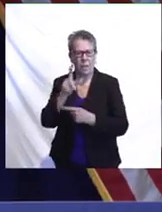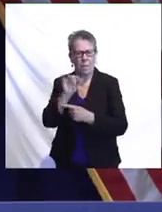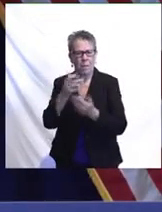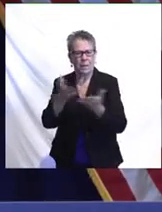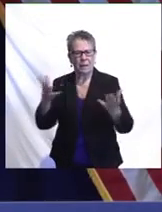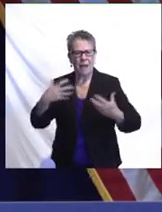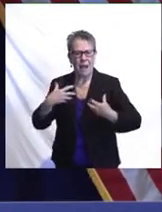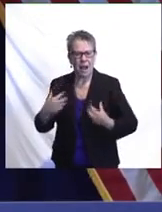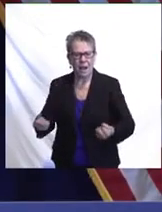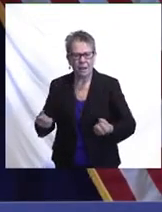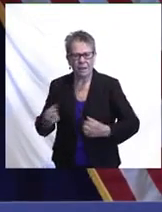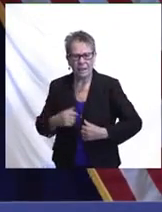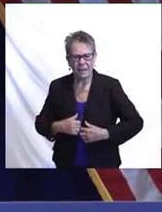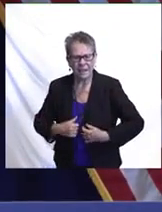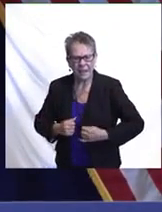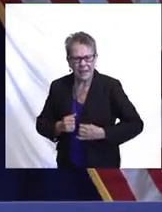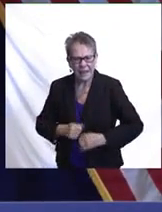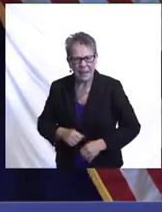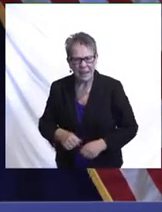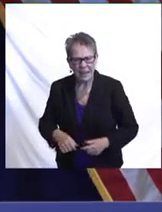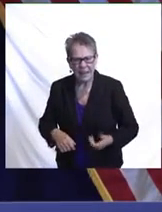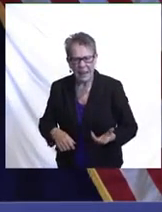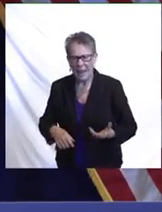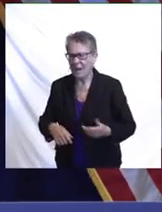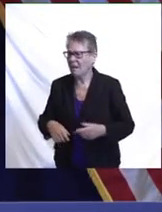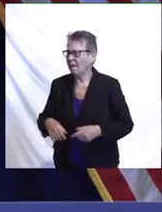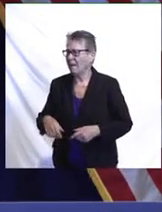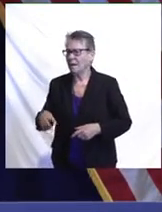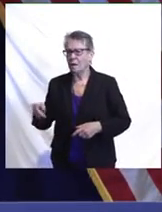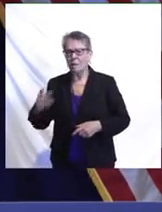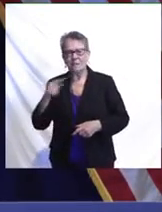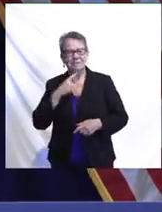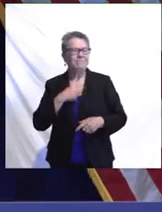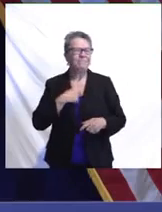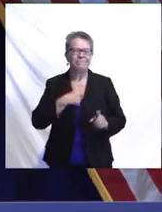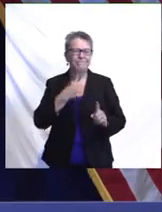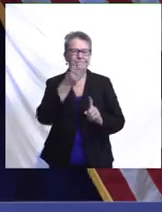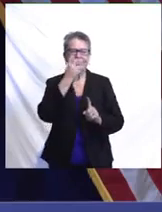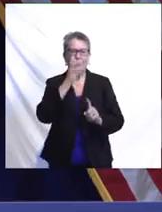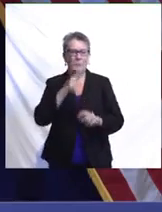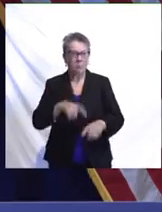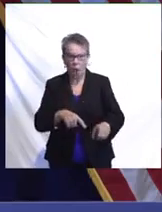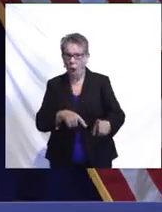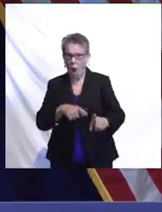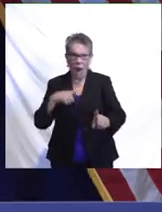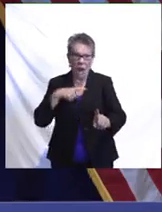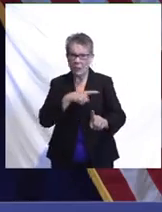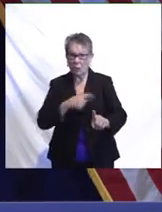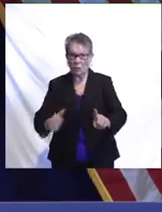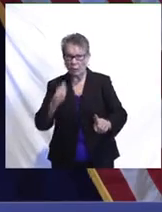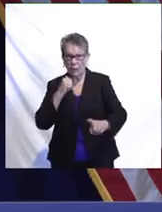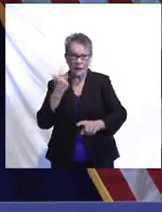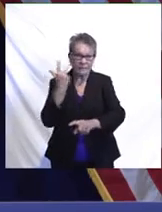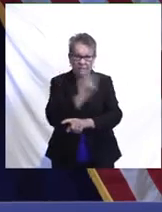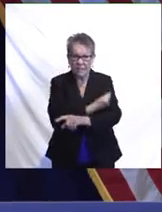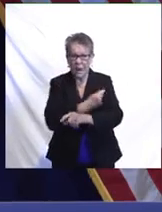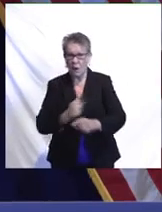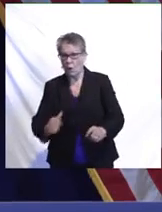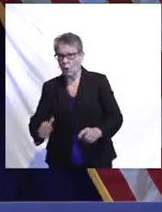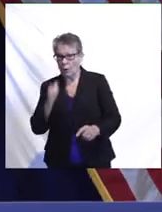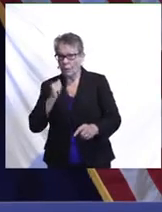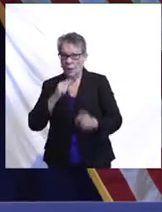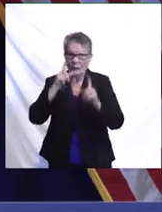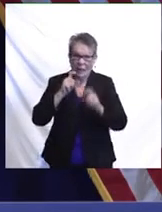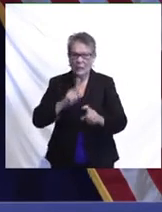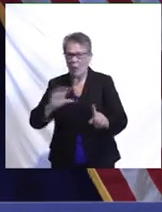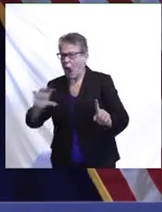handcuffing anyone, Alex, but I do think they'd have the ability to refuse entry for those men and women. It's certainly something